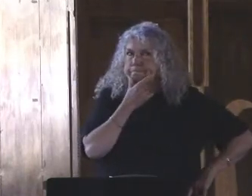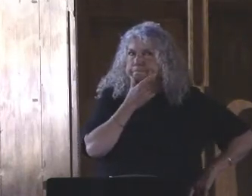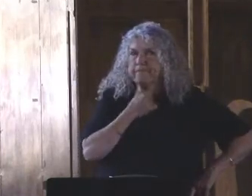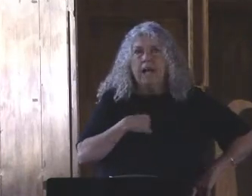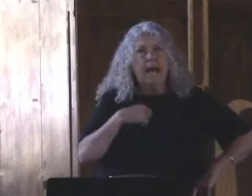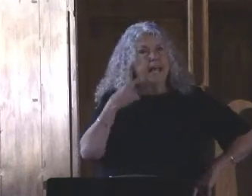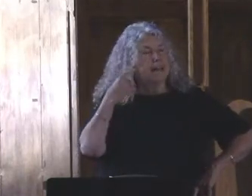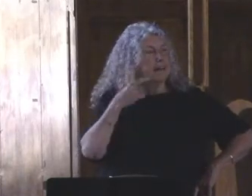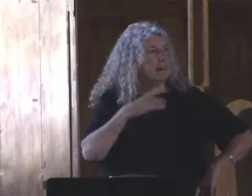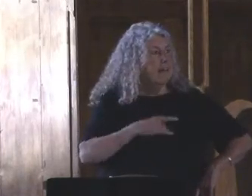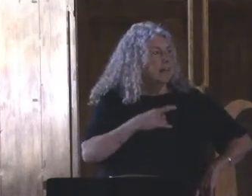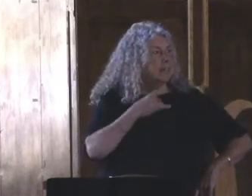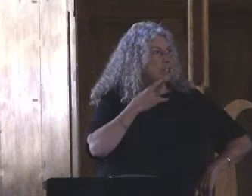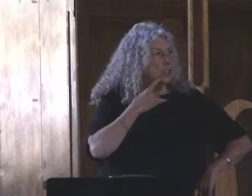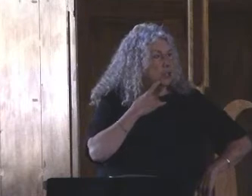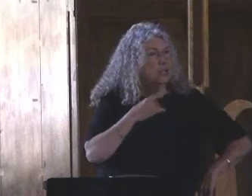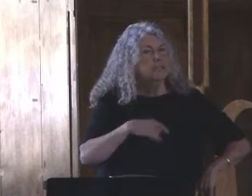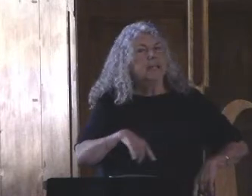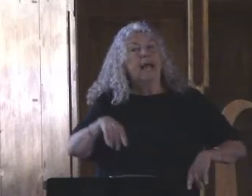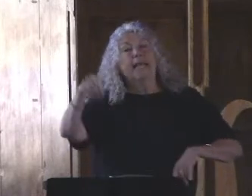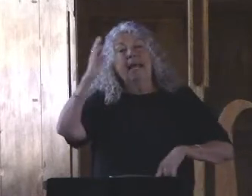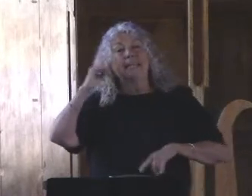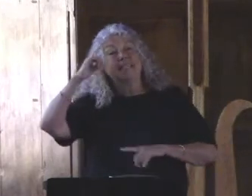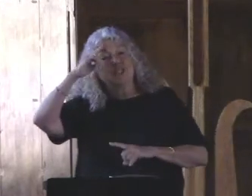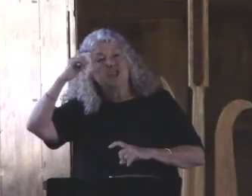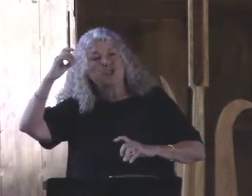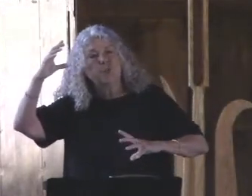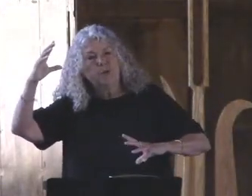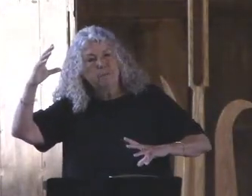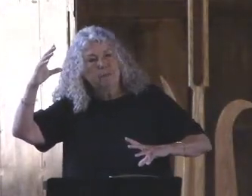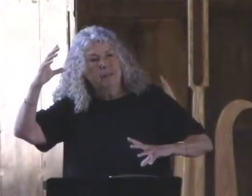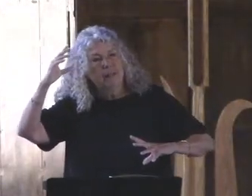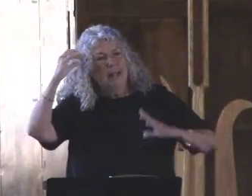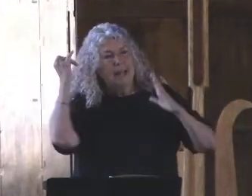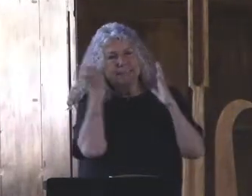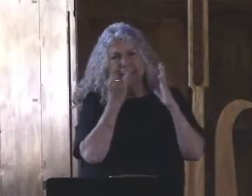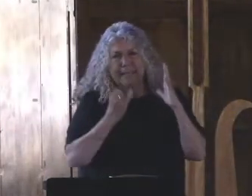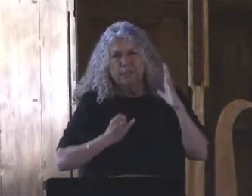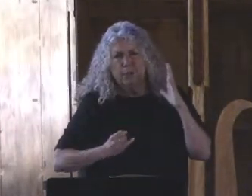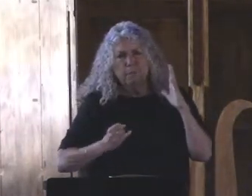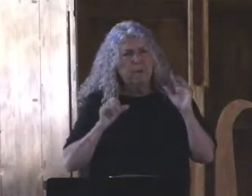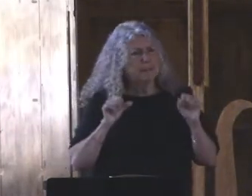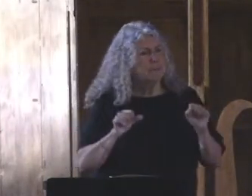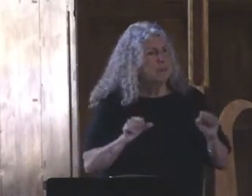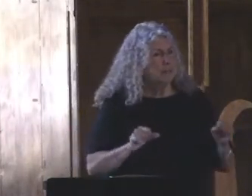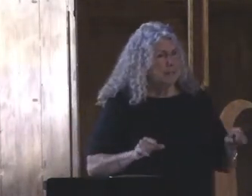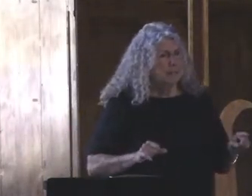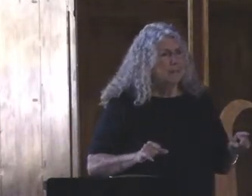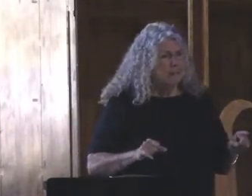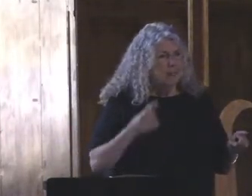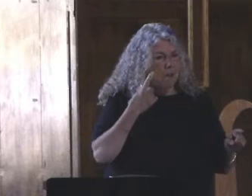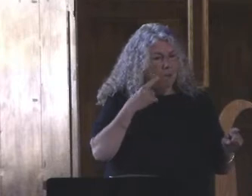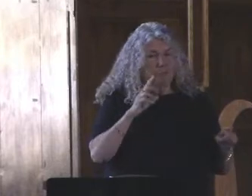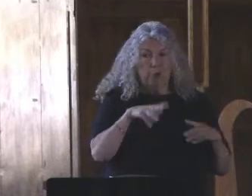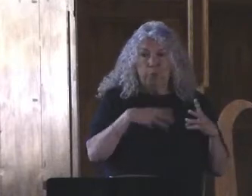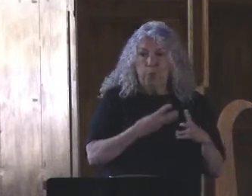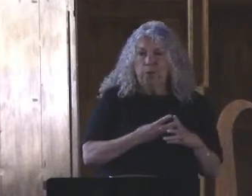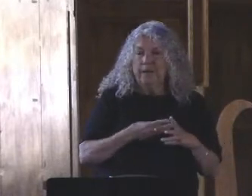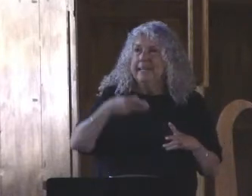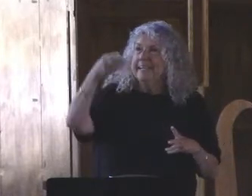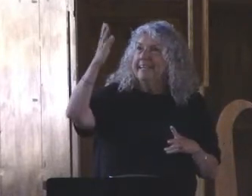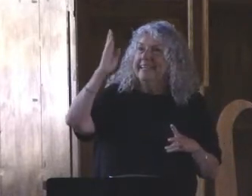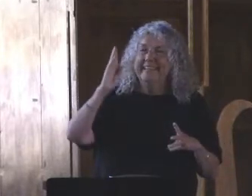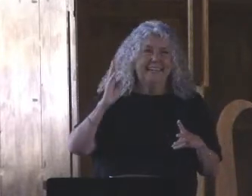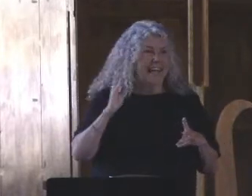the saying God has a dream. God has sketched a wonderful possibility for the world. God